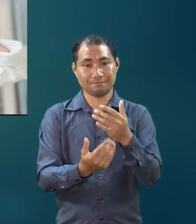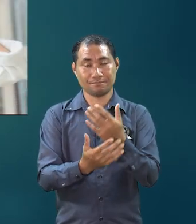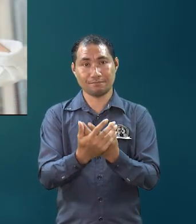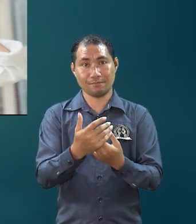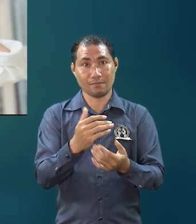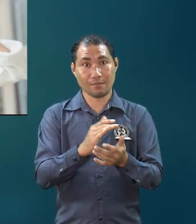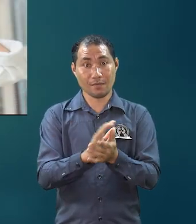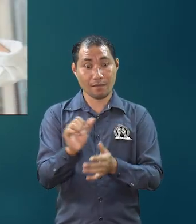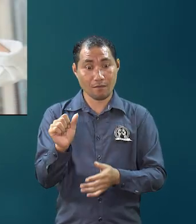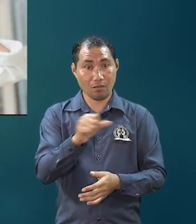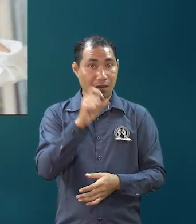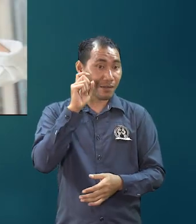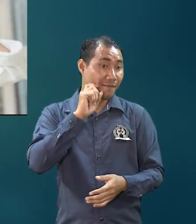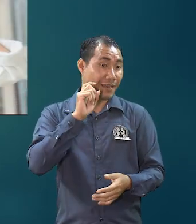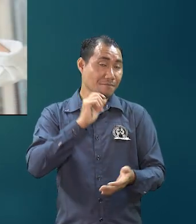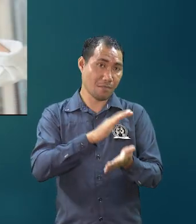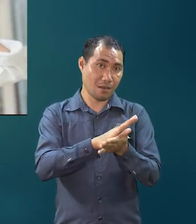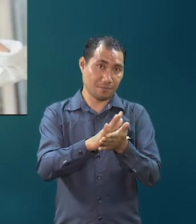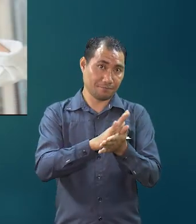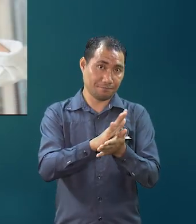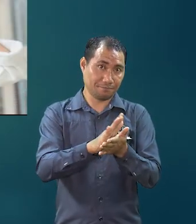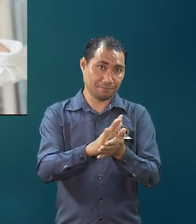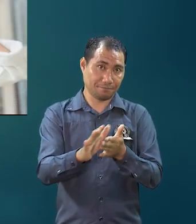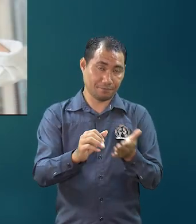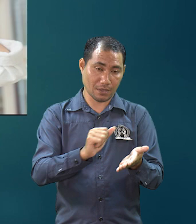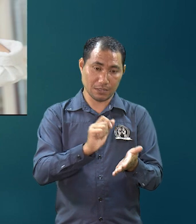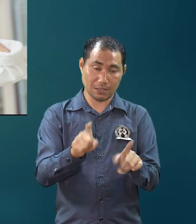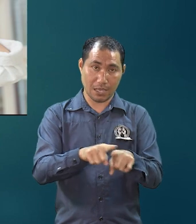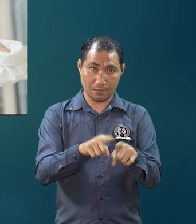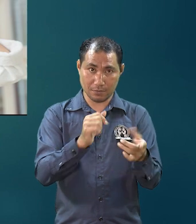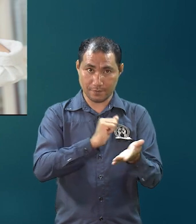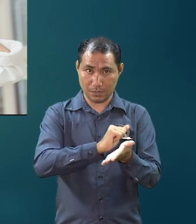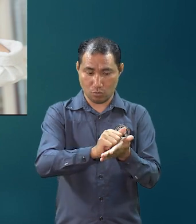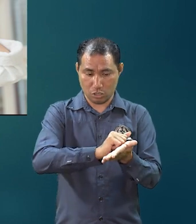using clean water and a soap,